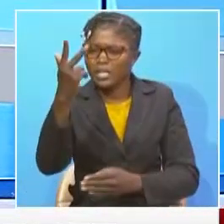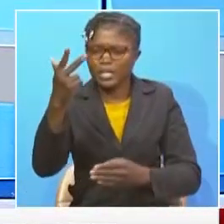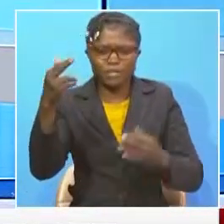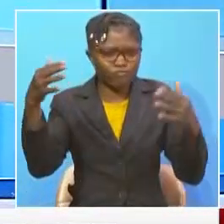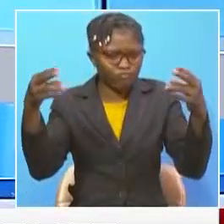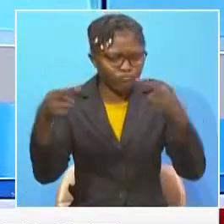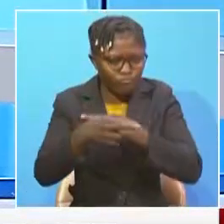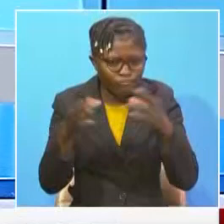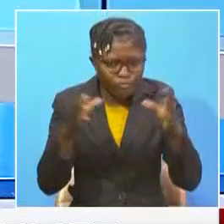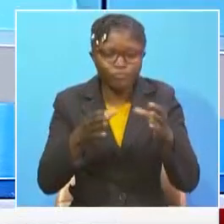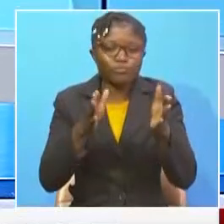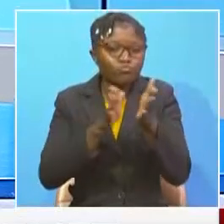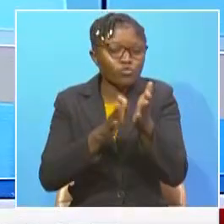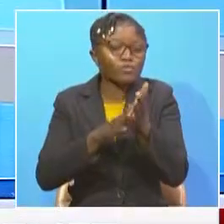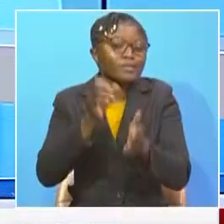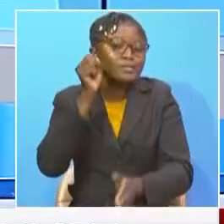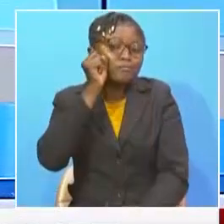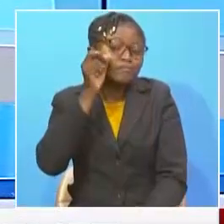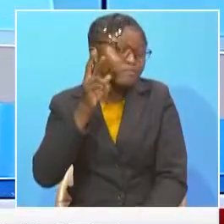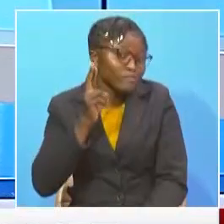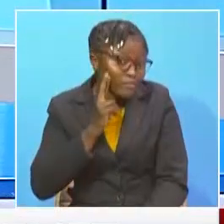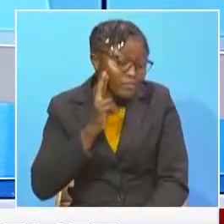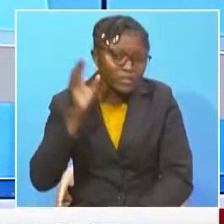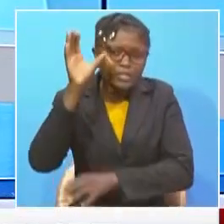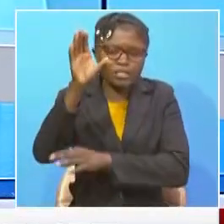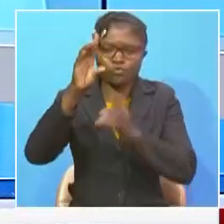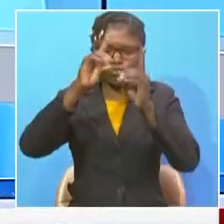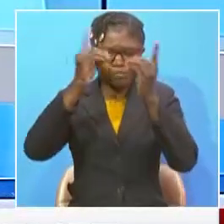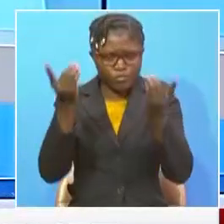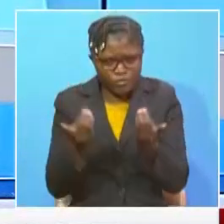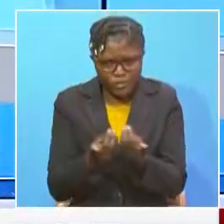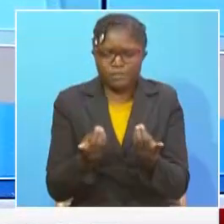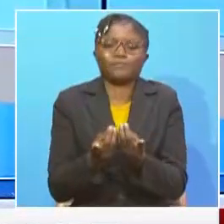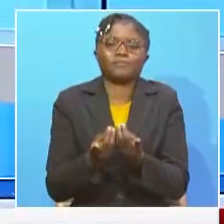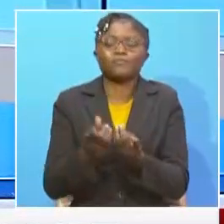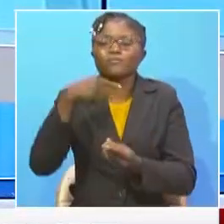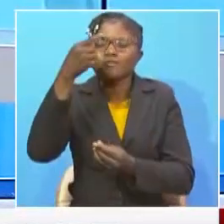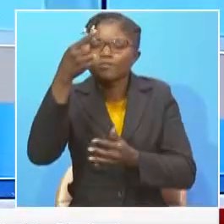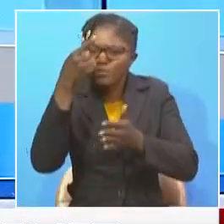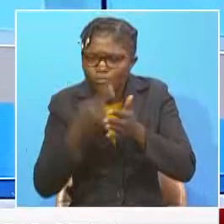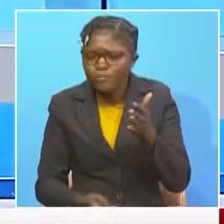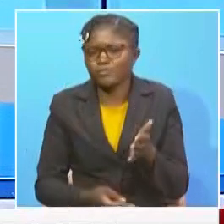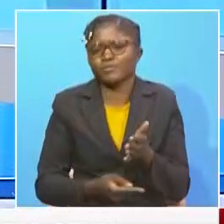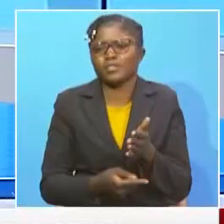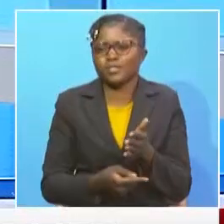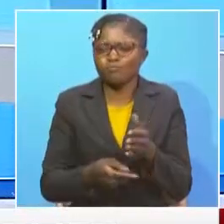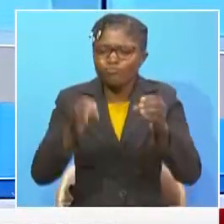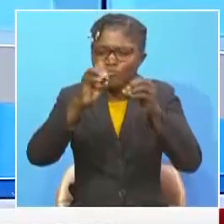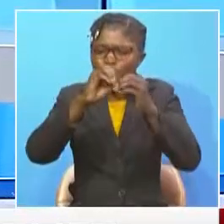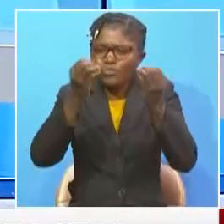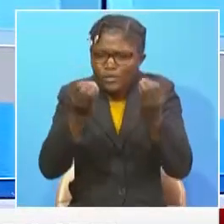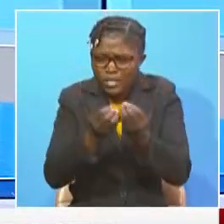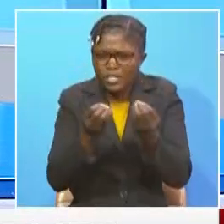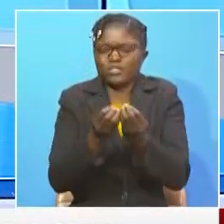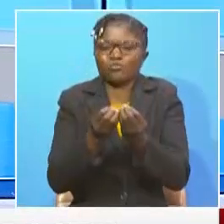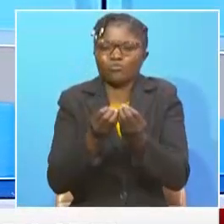Secondary School in Serenja District of Central Province. Fountain of Life co-founder Max Semar says his organization will,